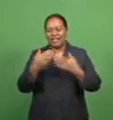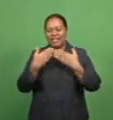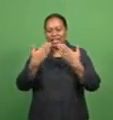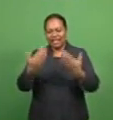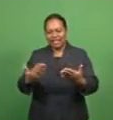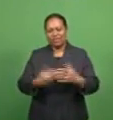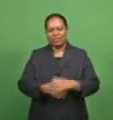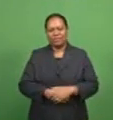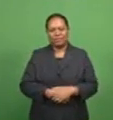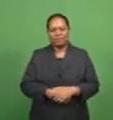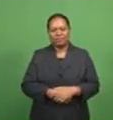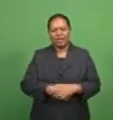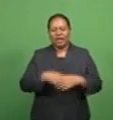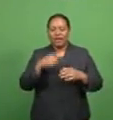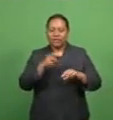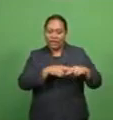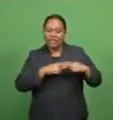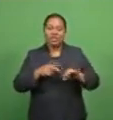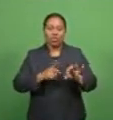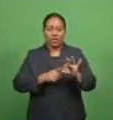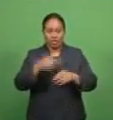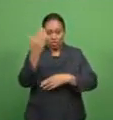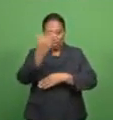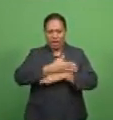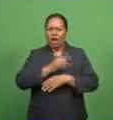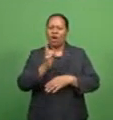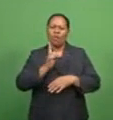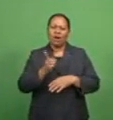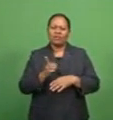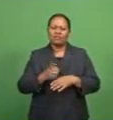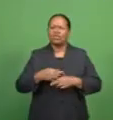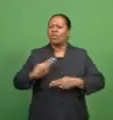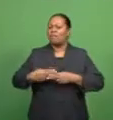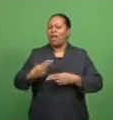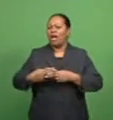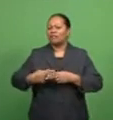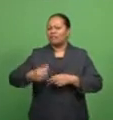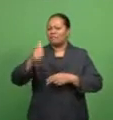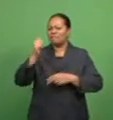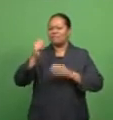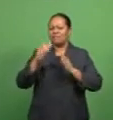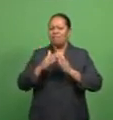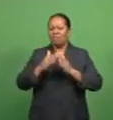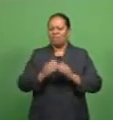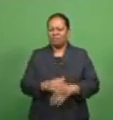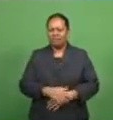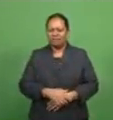In Fijian Pulse tonight, we asked, what have you planted in your backyard garden?